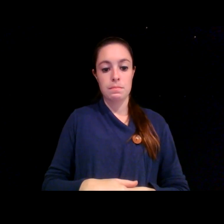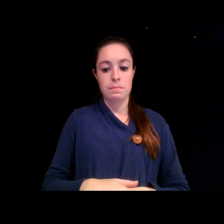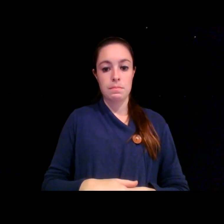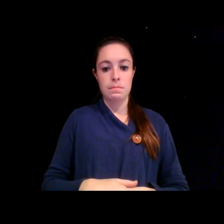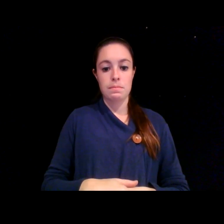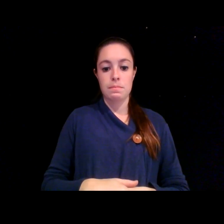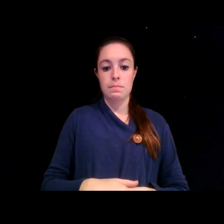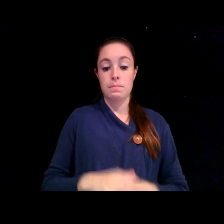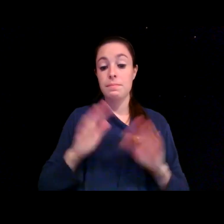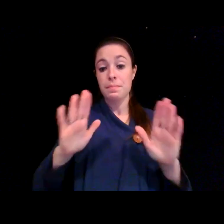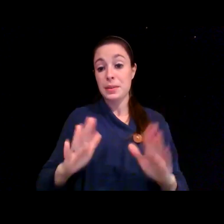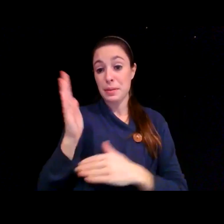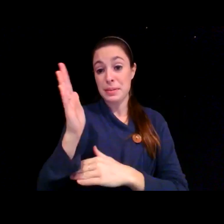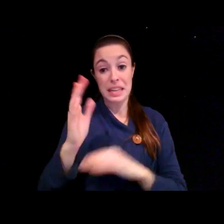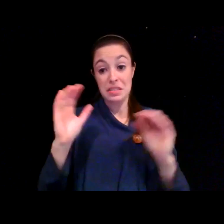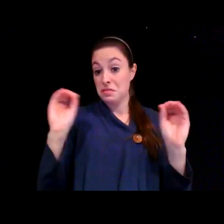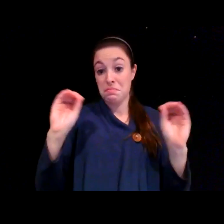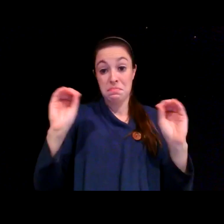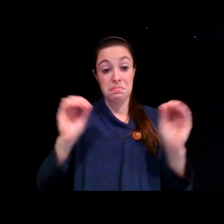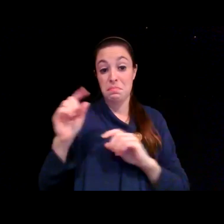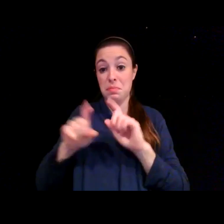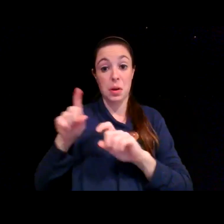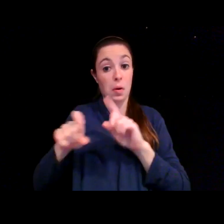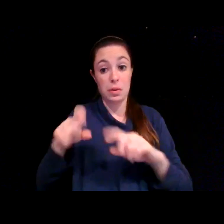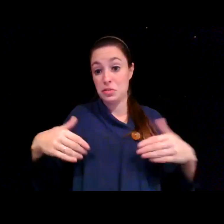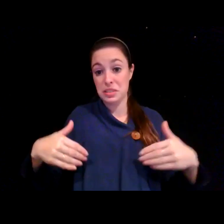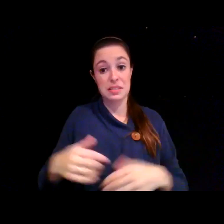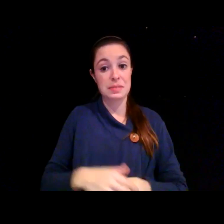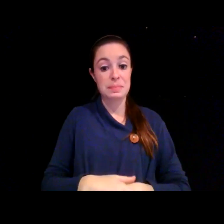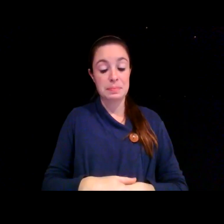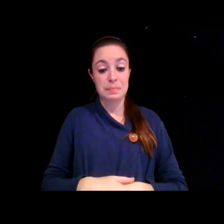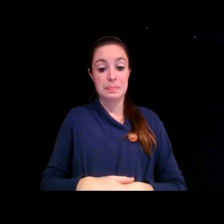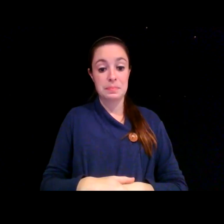Great presentation. It doesn't seem like anyone has any questions.